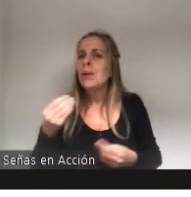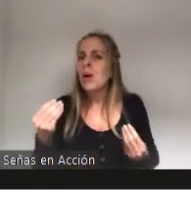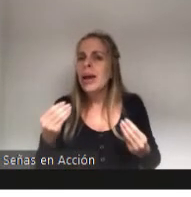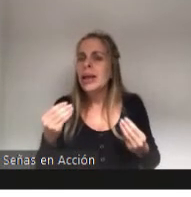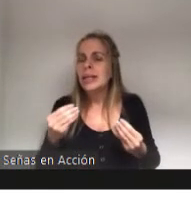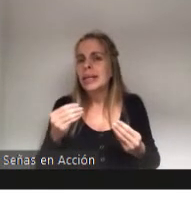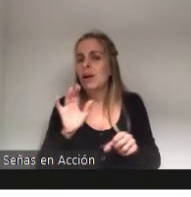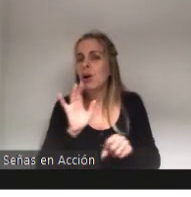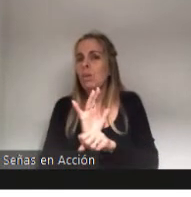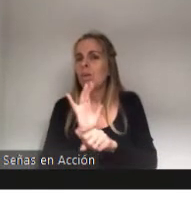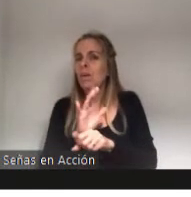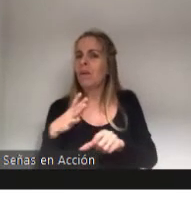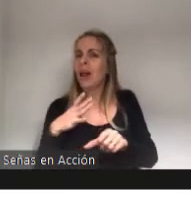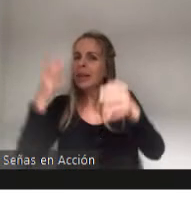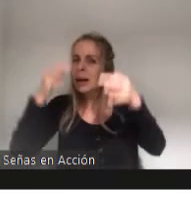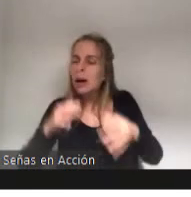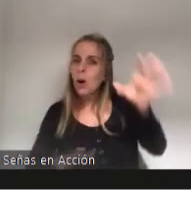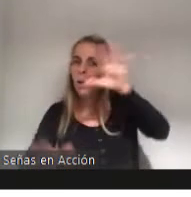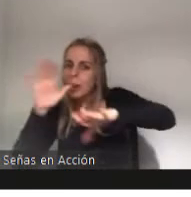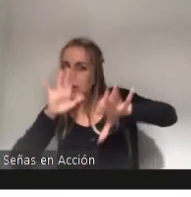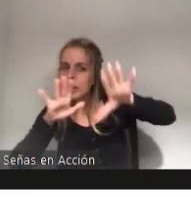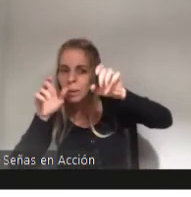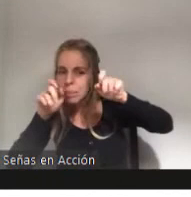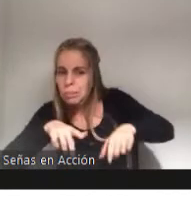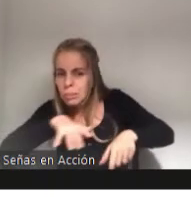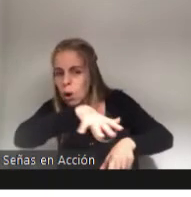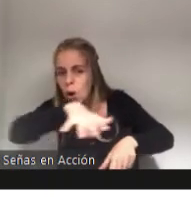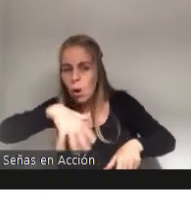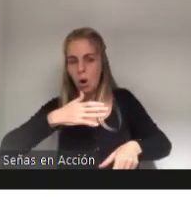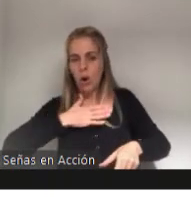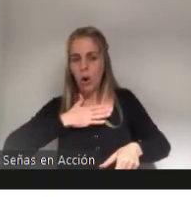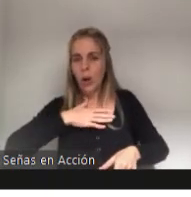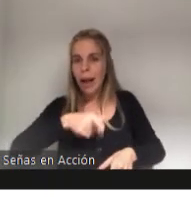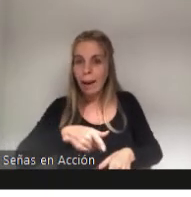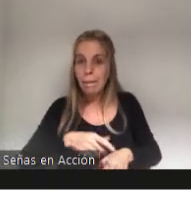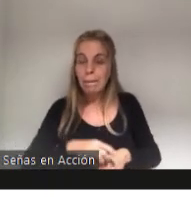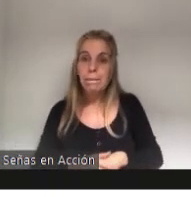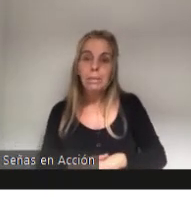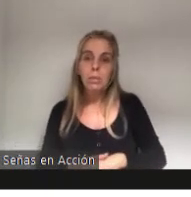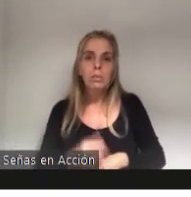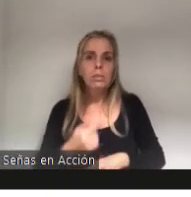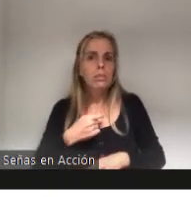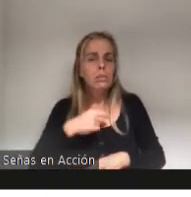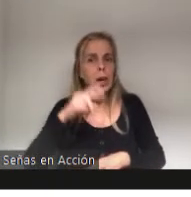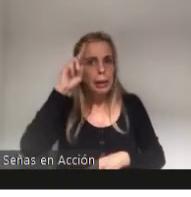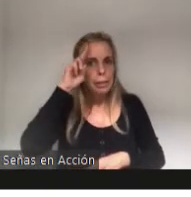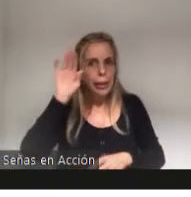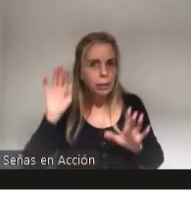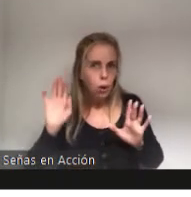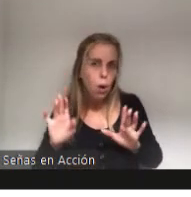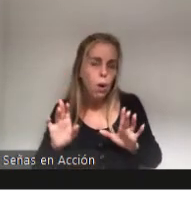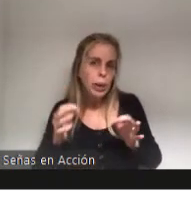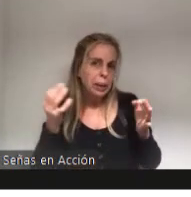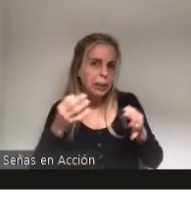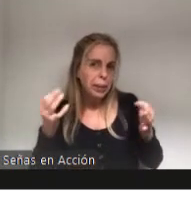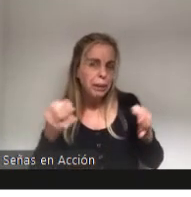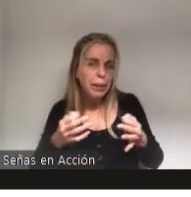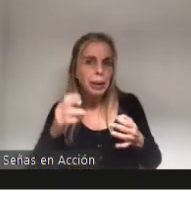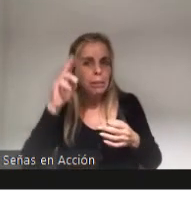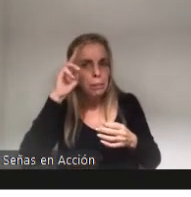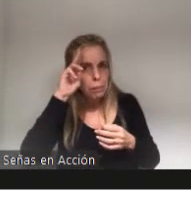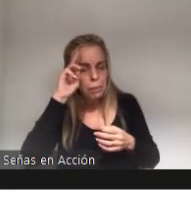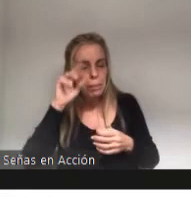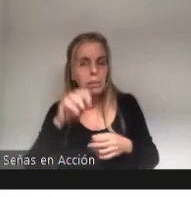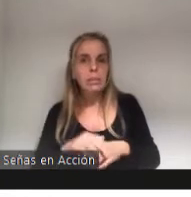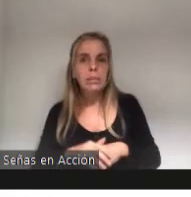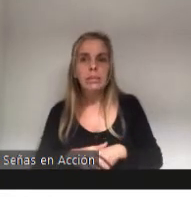past. But we are delocalized, so to speak, so that even though I do respect and I believe that